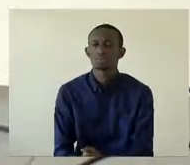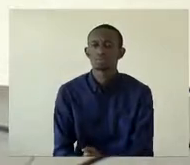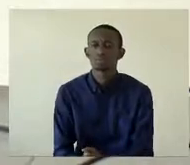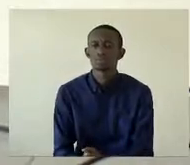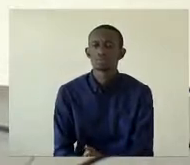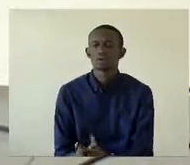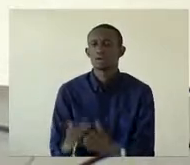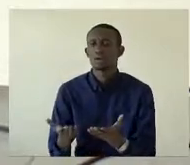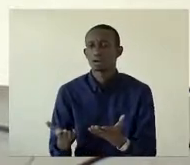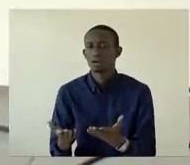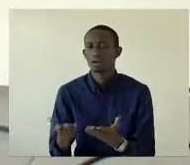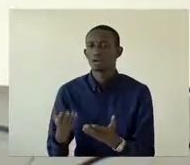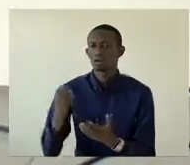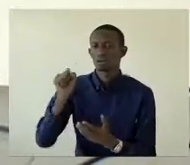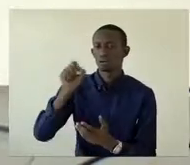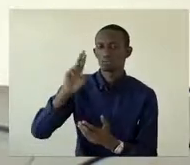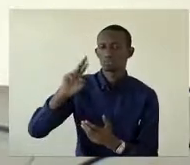of a source of energy? Firewood.